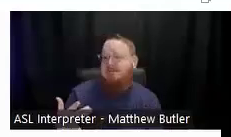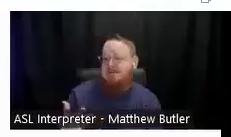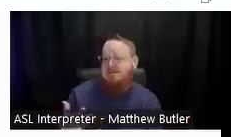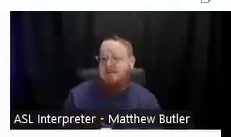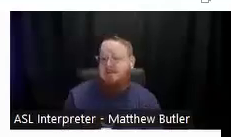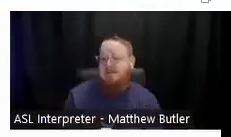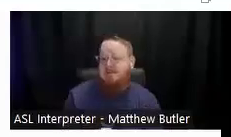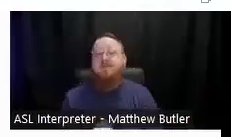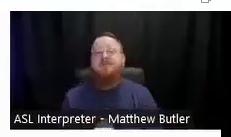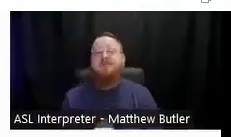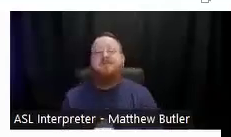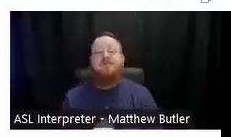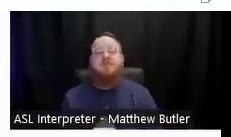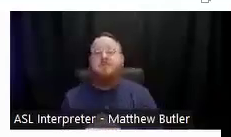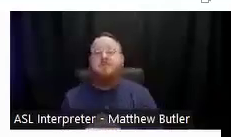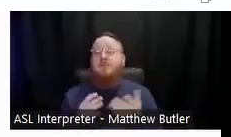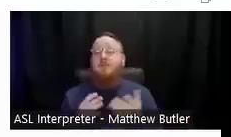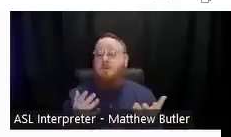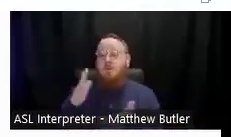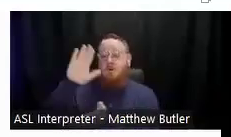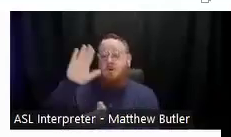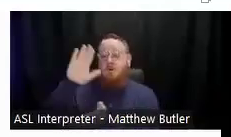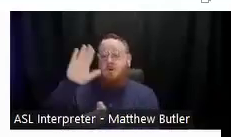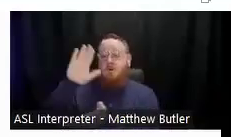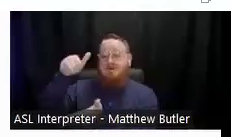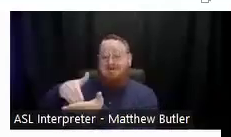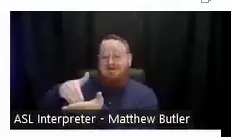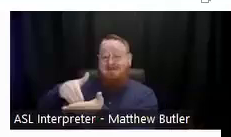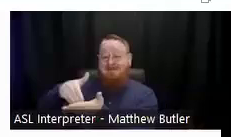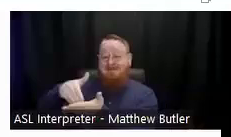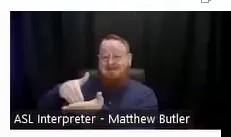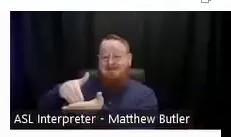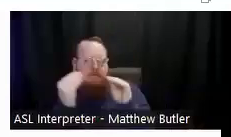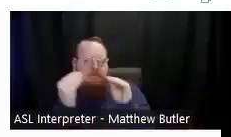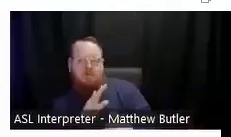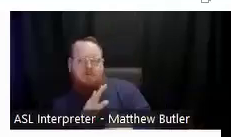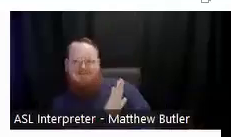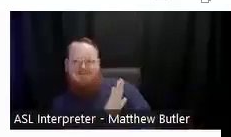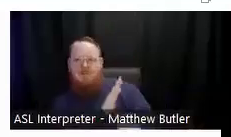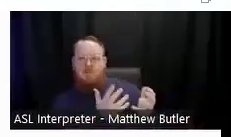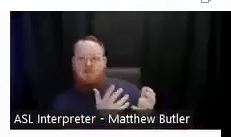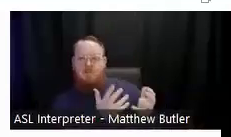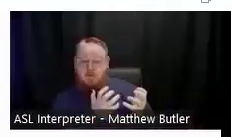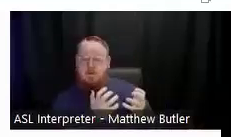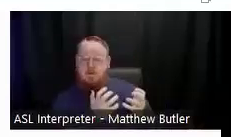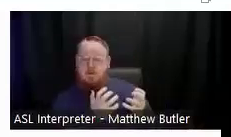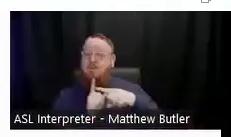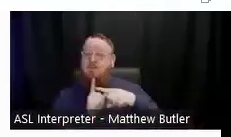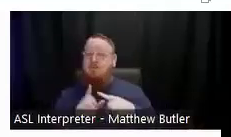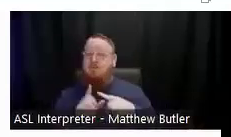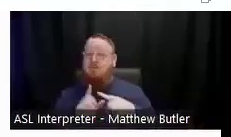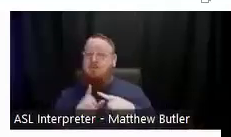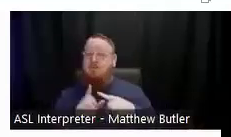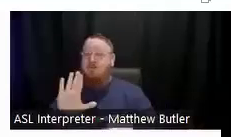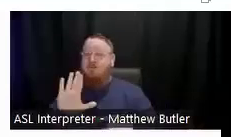are taught by the center based on what the person wants and what you are able to provide to them or teach to